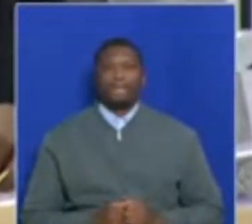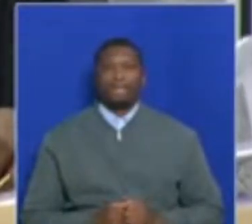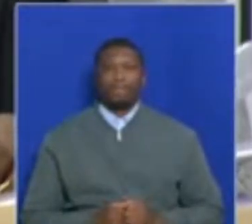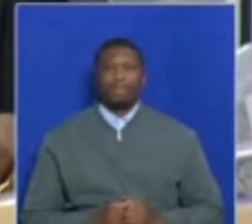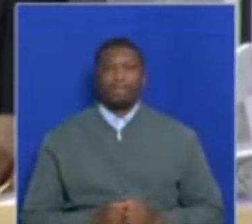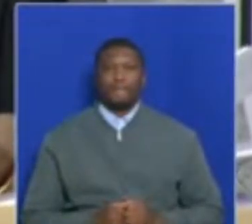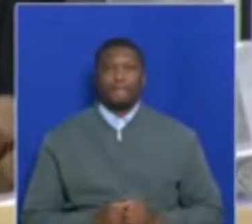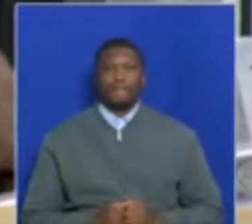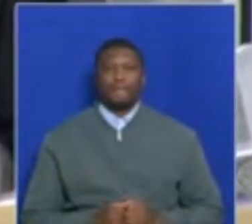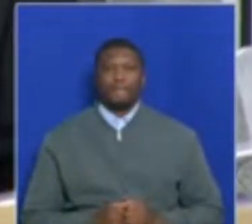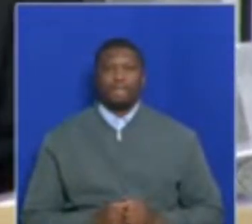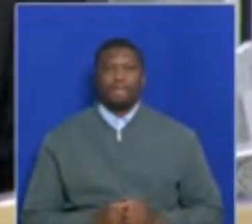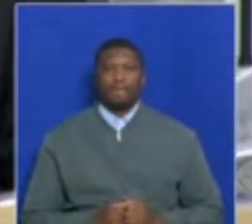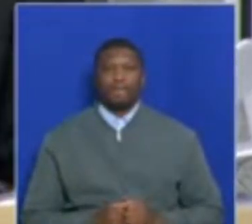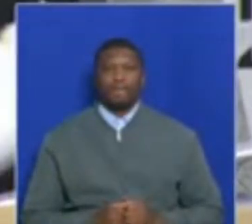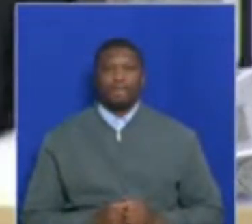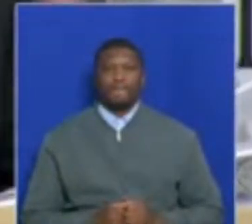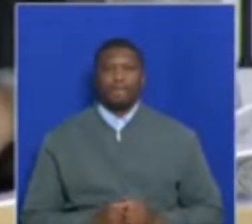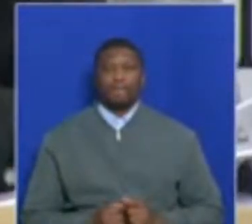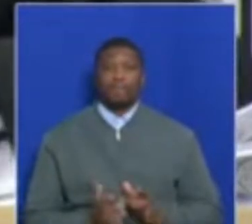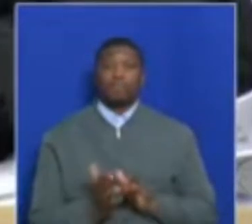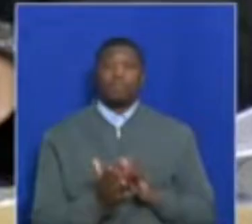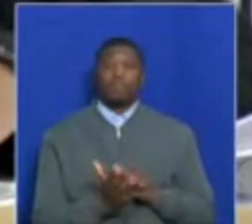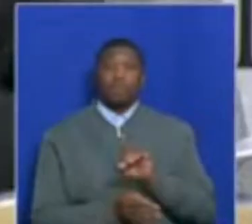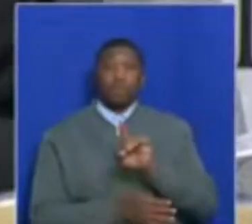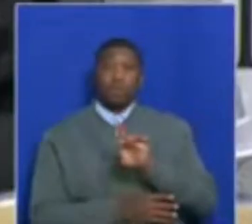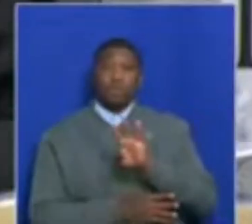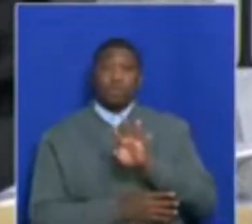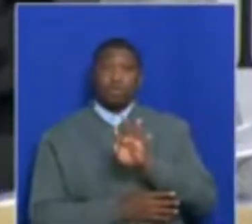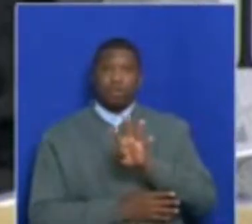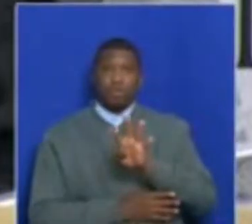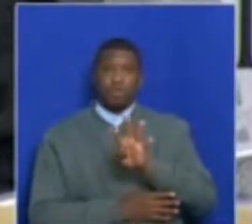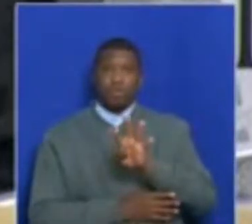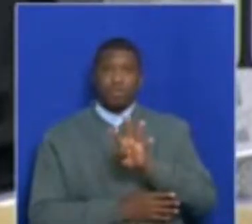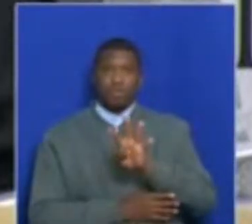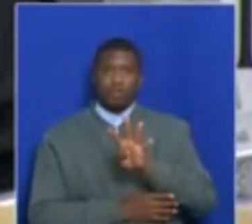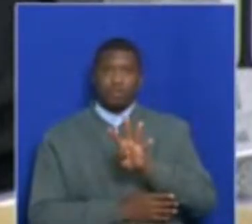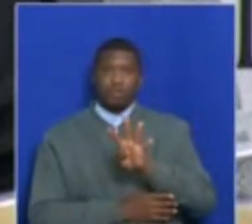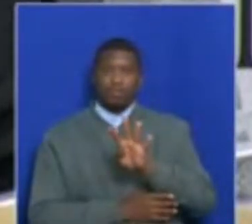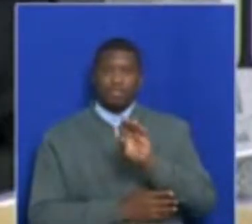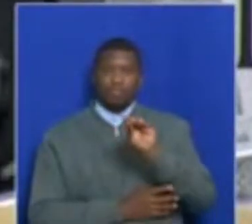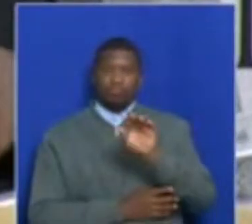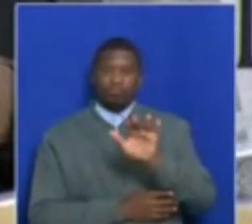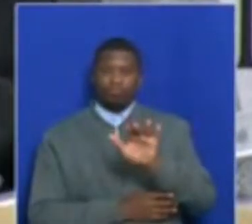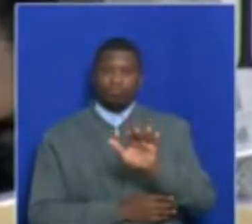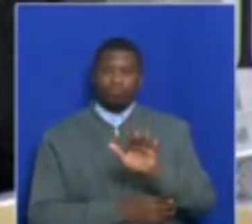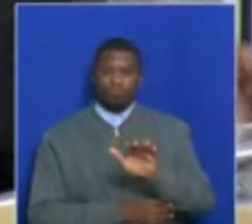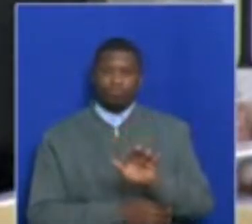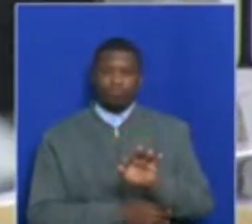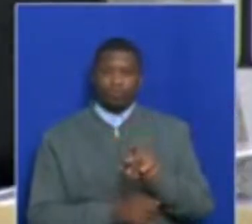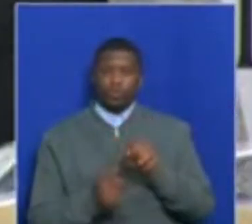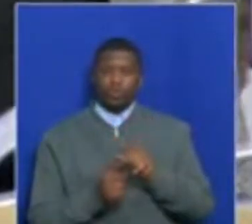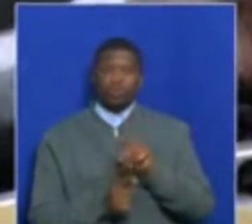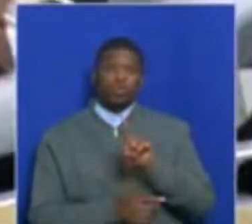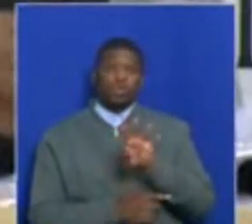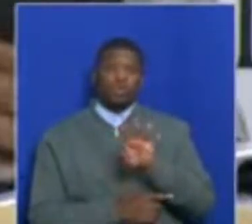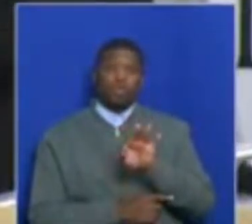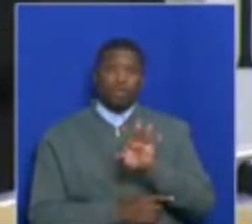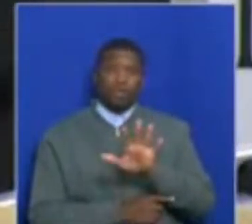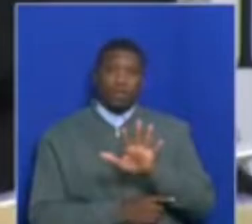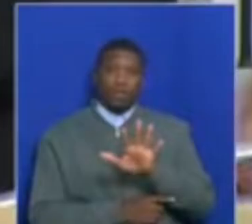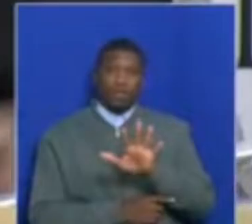A 1434 and going over the page to 1435. Just the top two entries